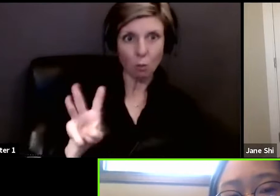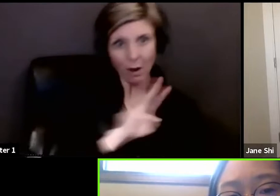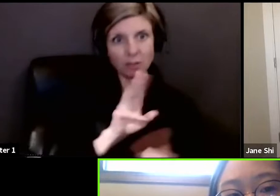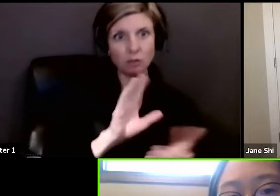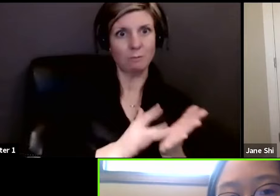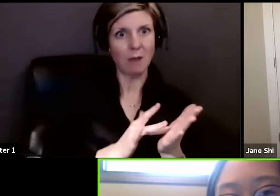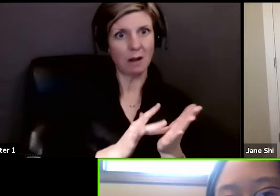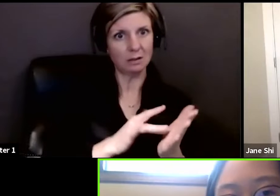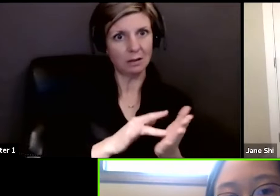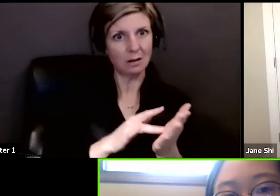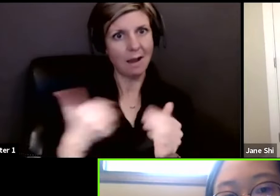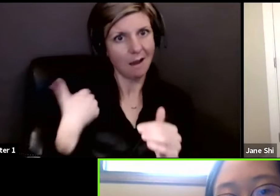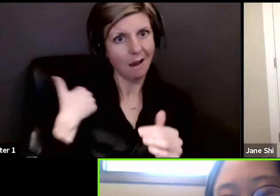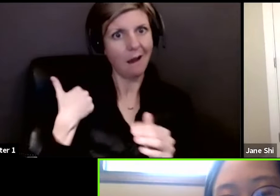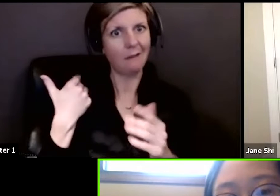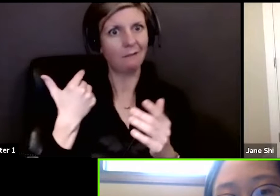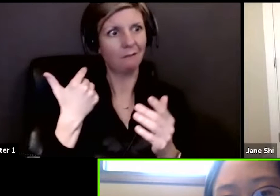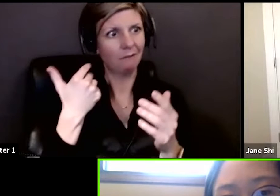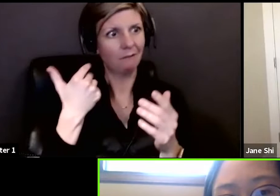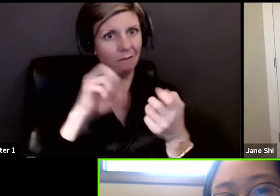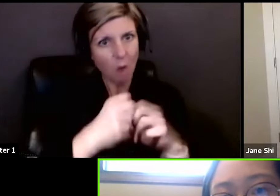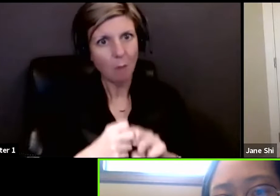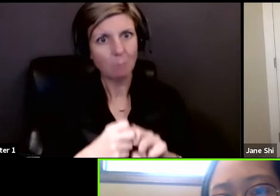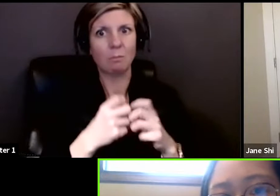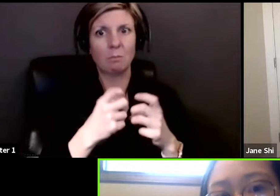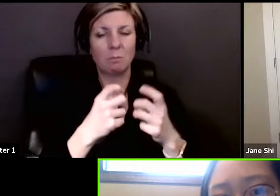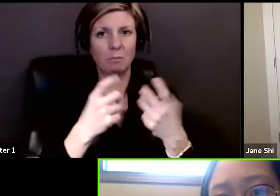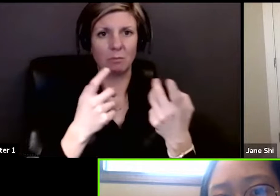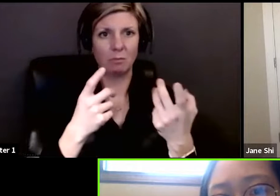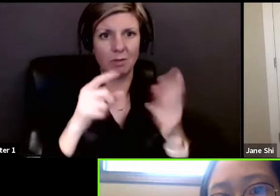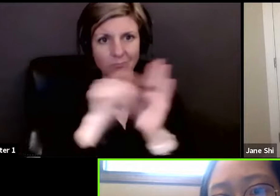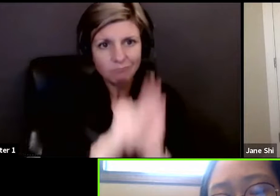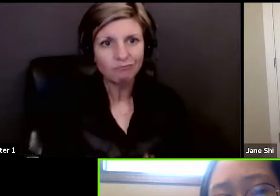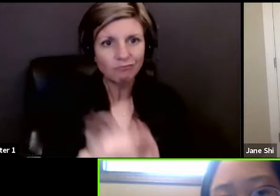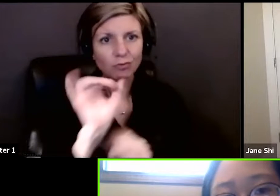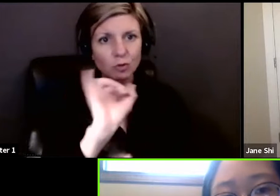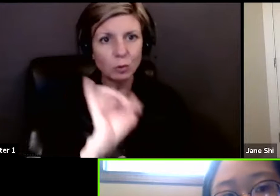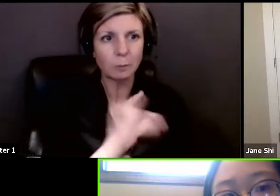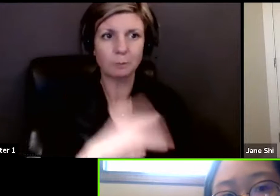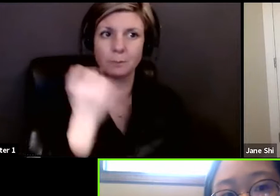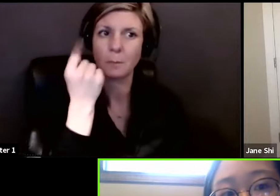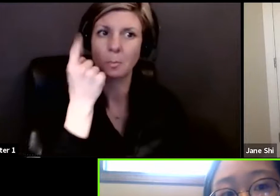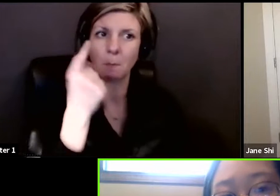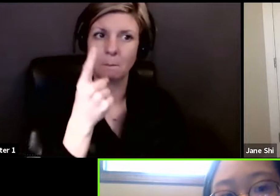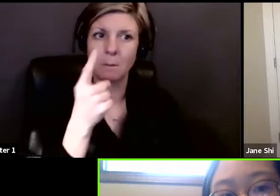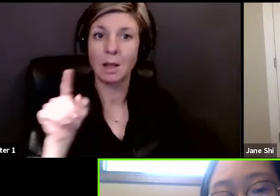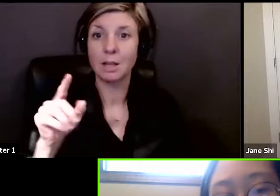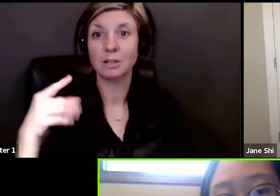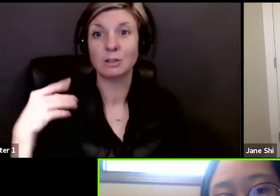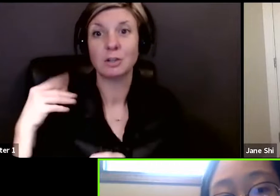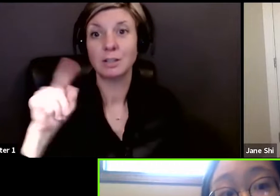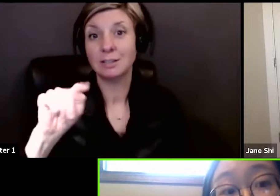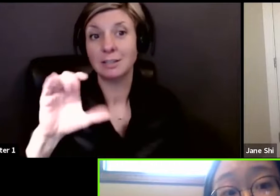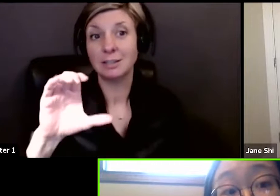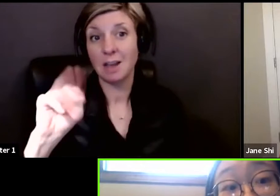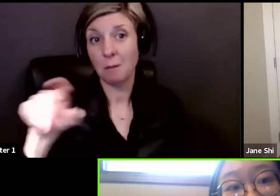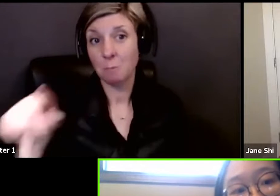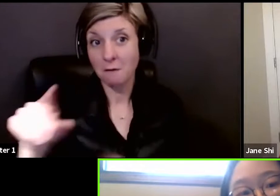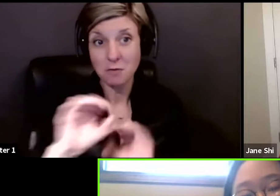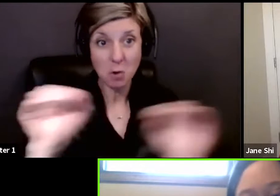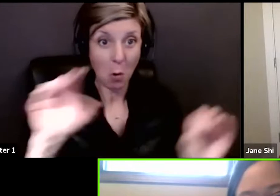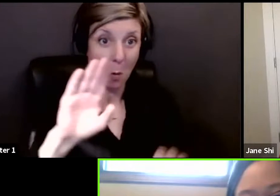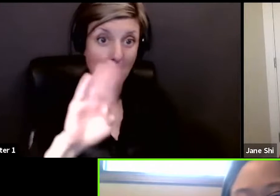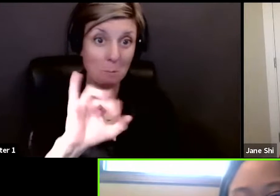Although I do have to say, for traditional Chinese medicine, there is no equivalent for the Bill C7, so it does have my vote in that